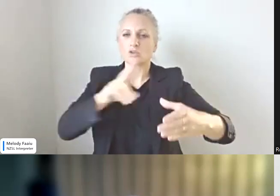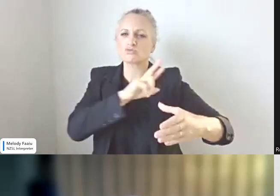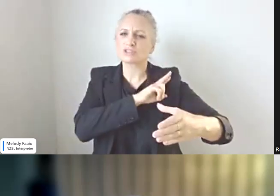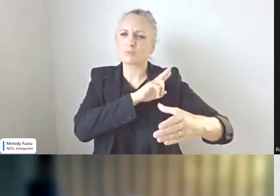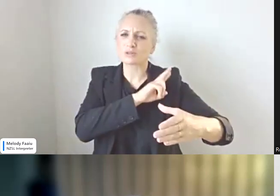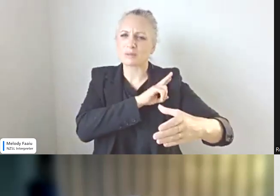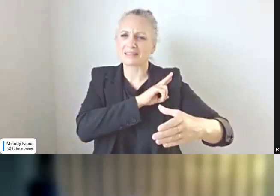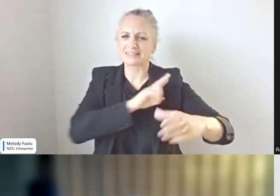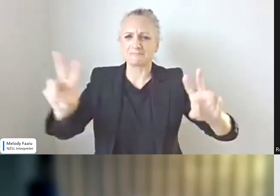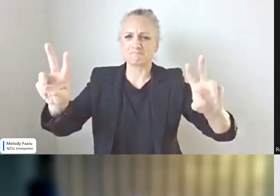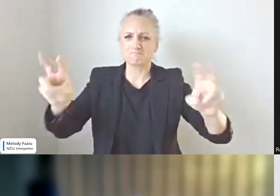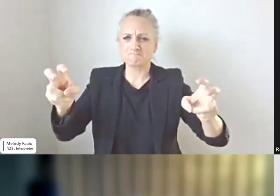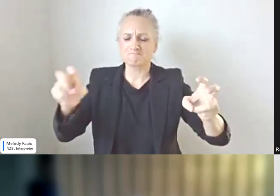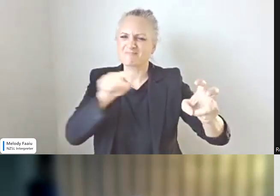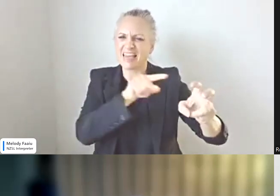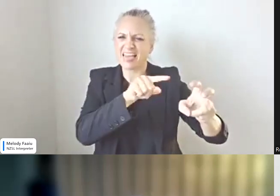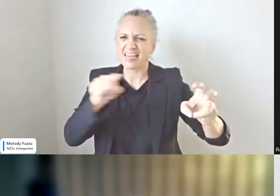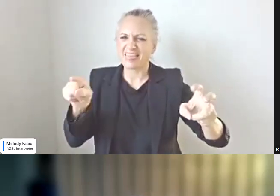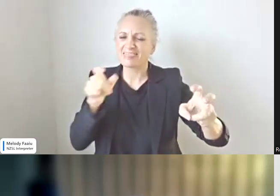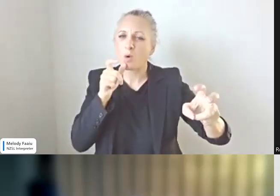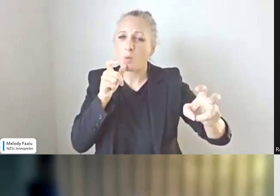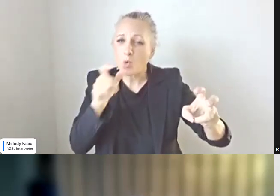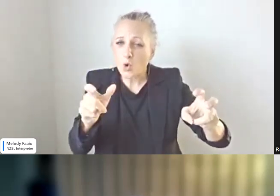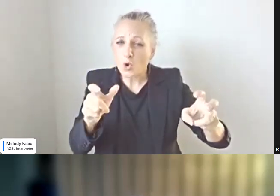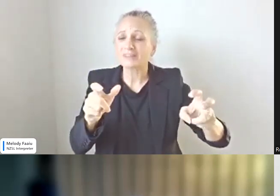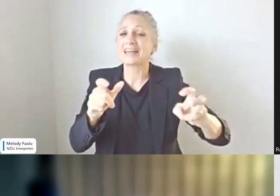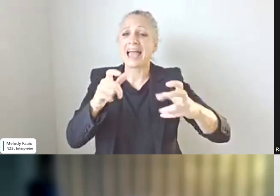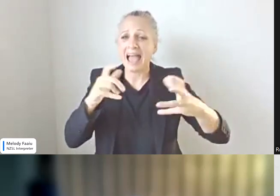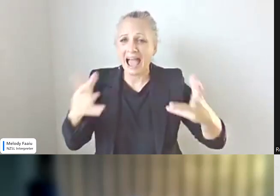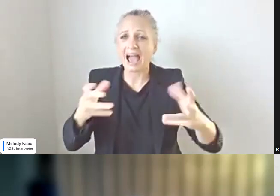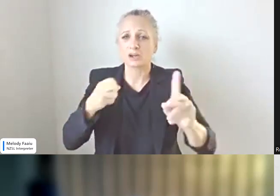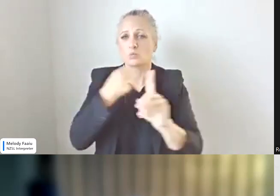How do we get people who, if their arm isn't going to be twisted to make everything